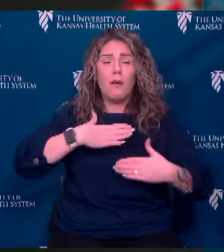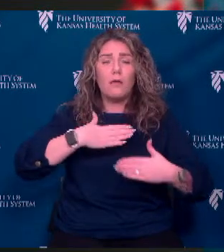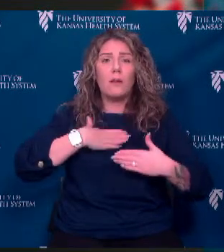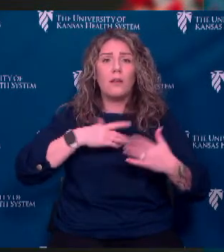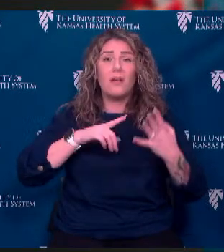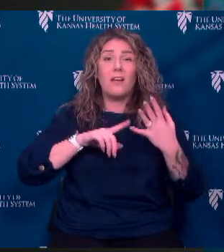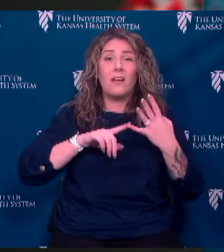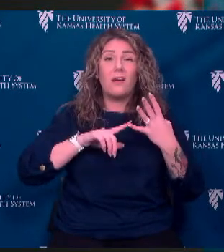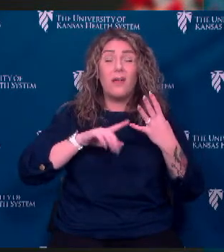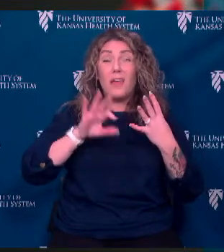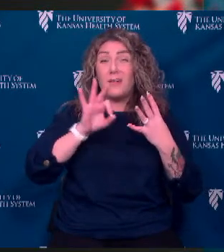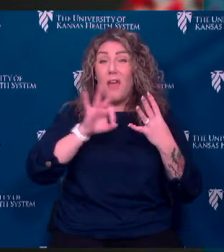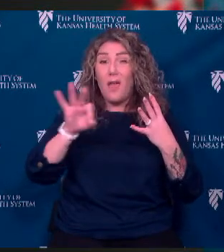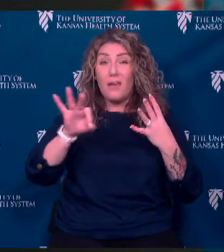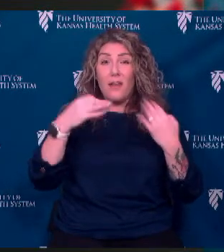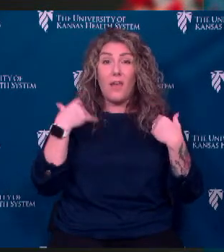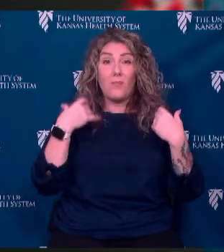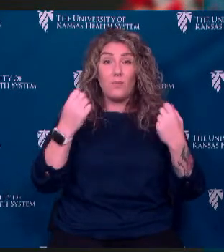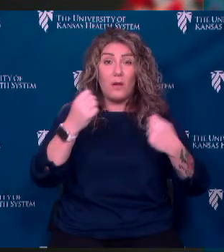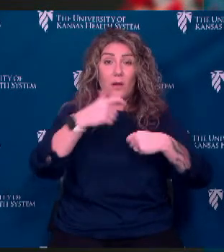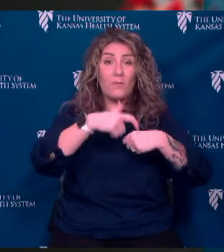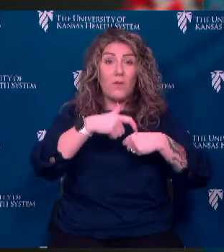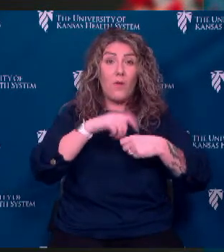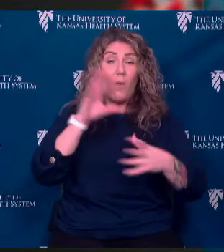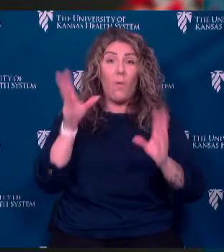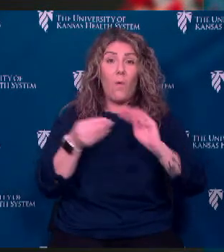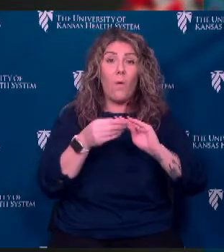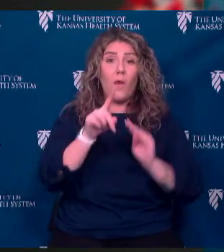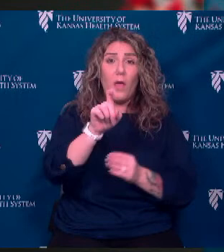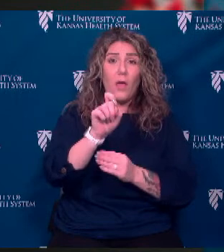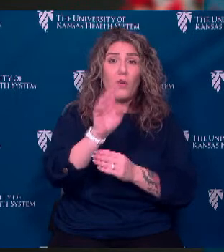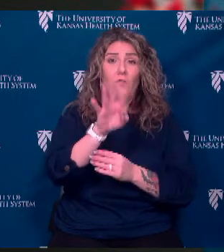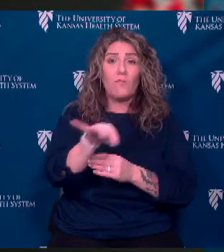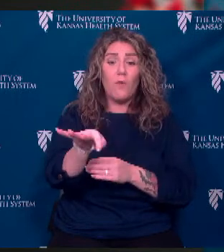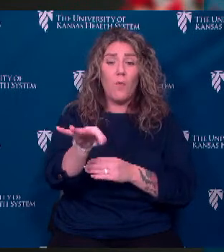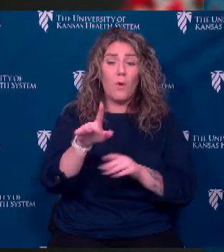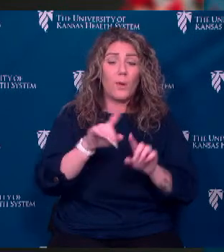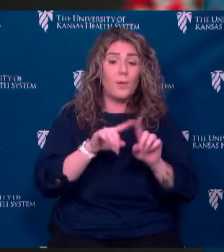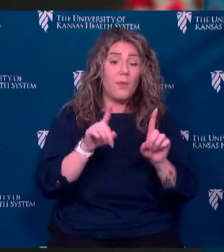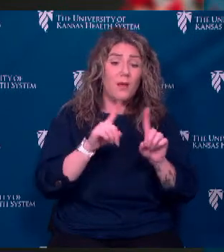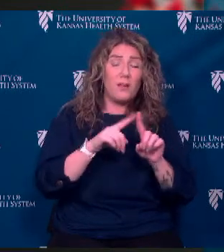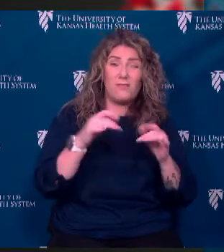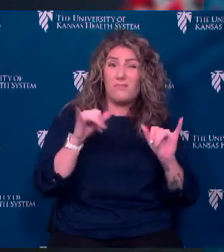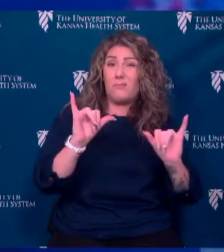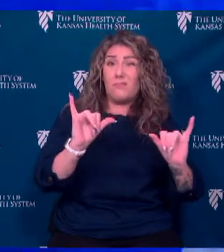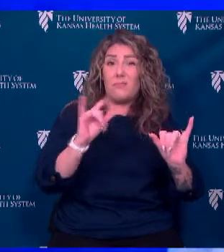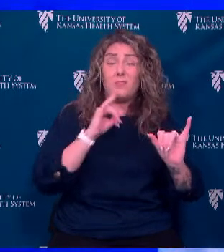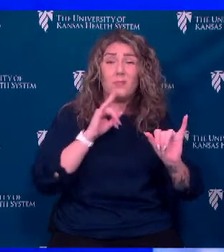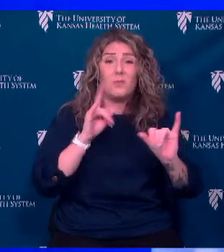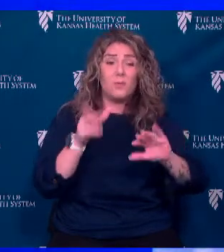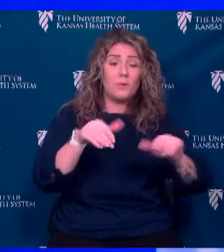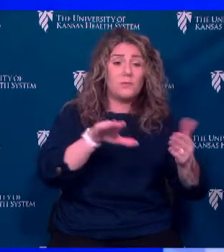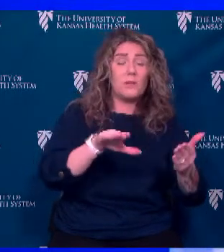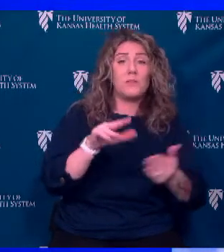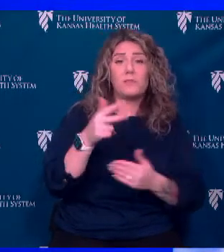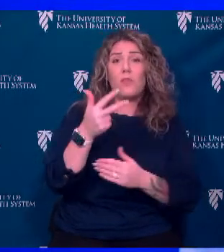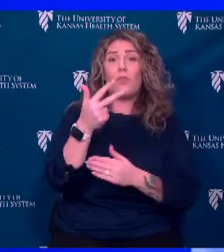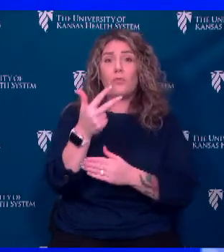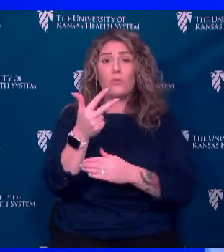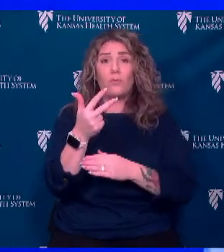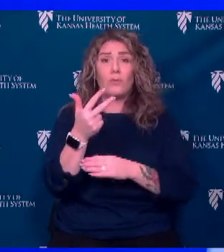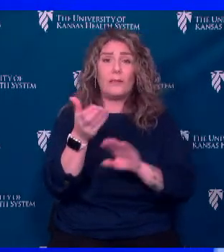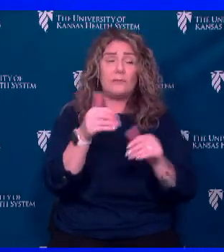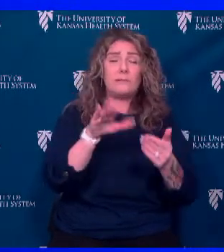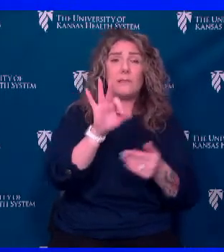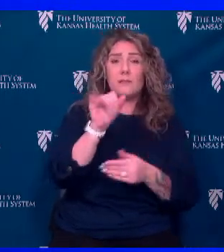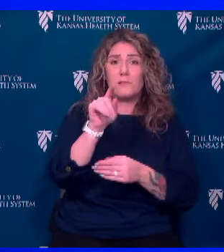total of 174. But unfortunately, like we are hearing, we have continued to have deaths. We had 3 deaths on February 7th and 1